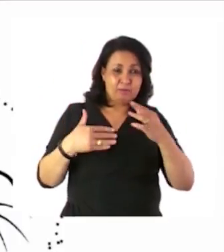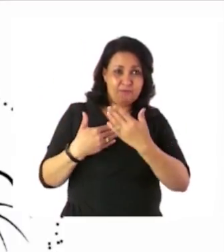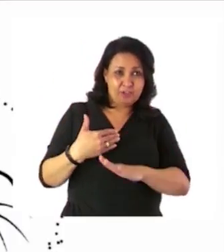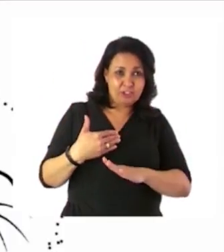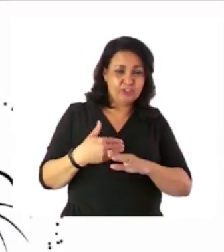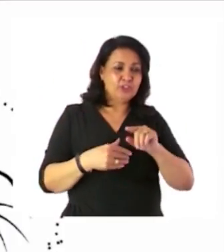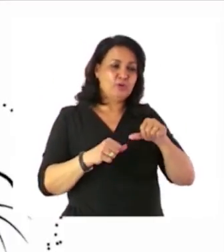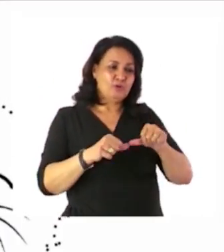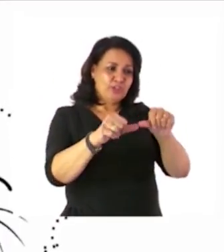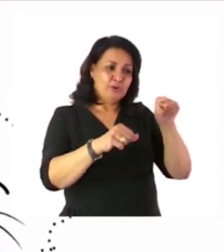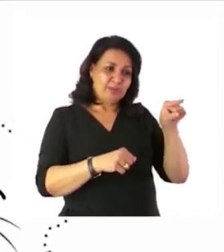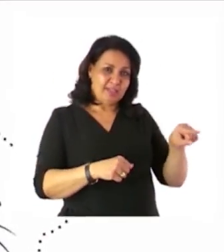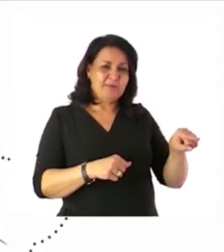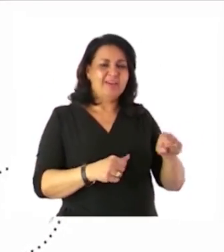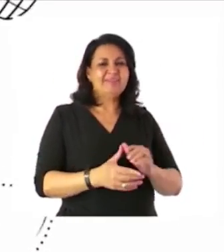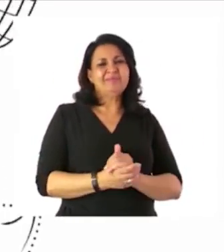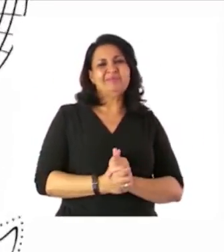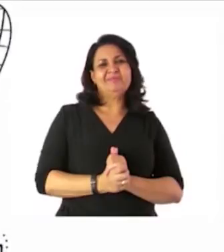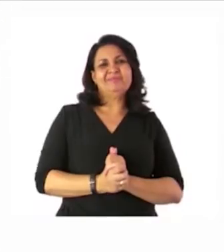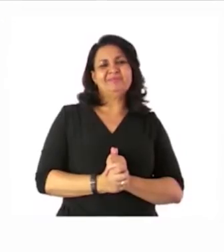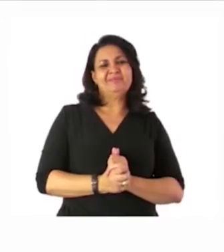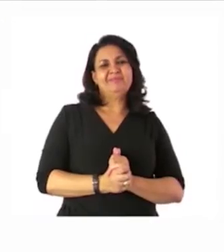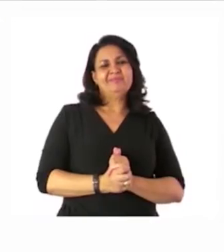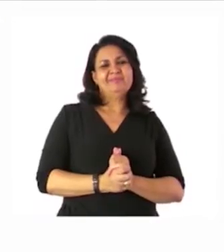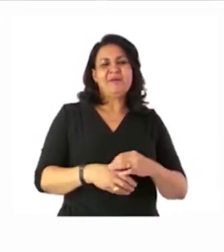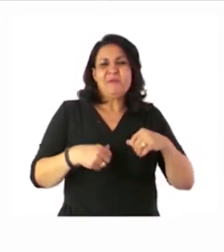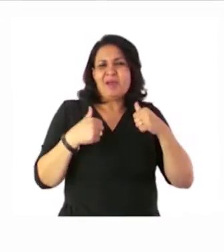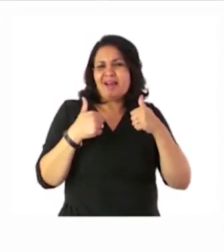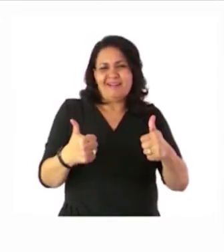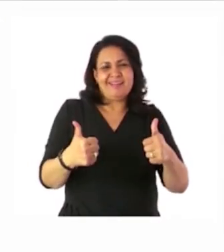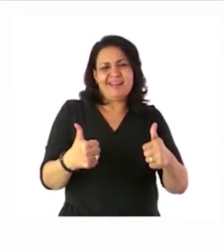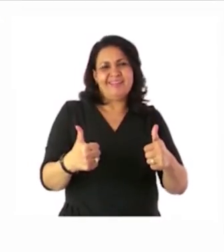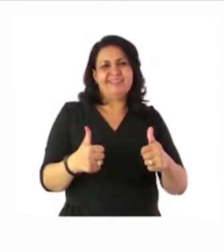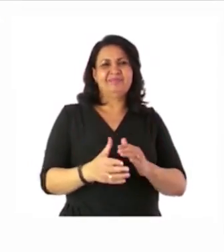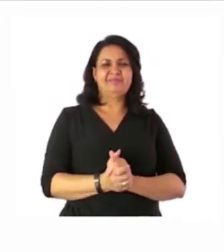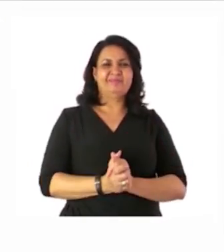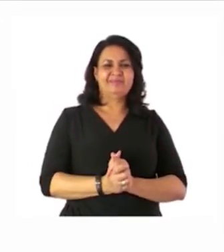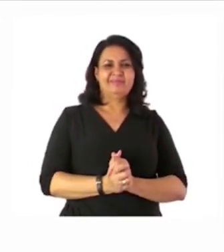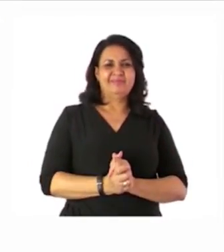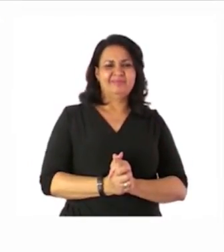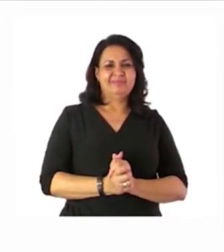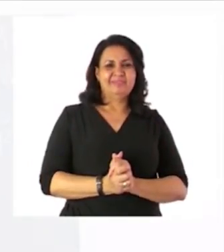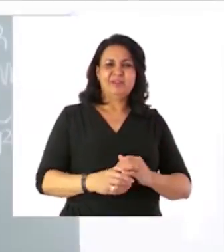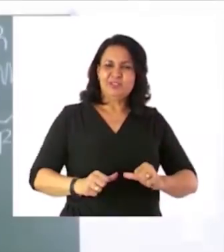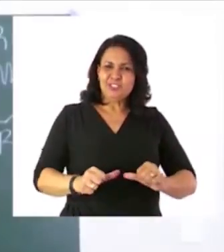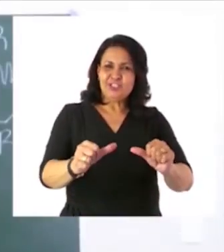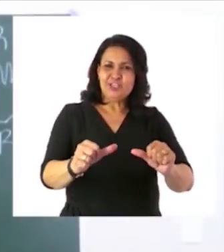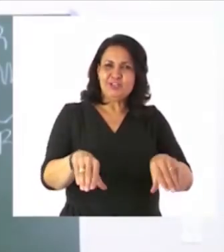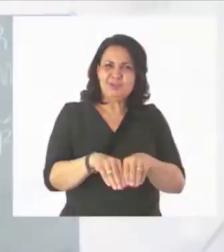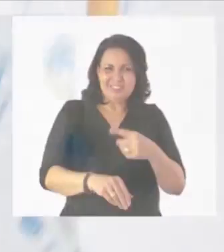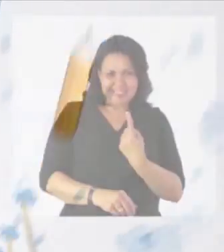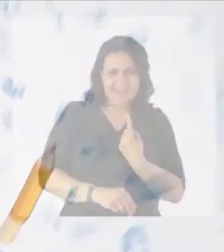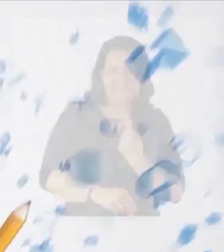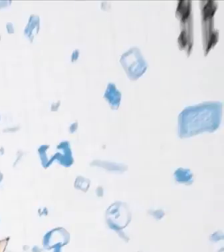well done i know you can do it all by yourself without anybody's